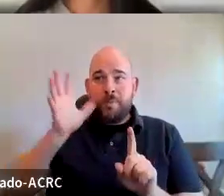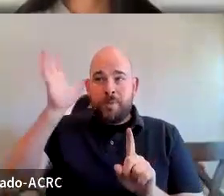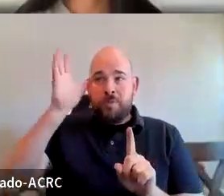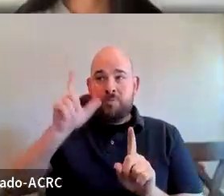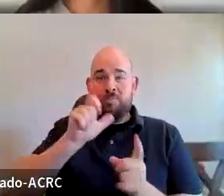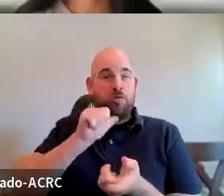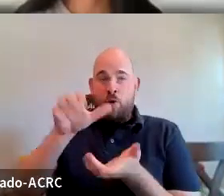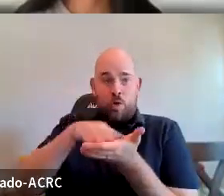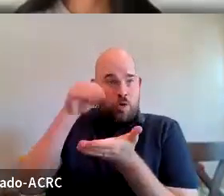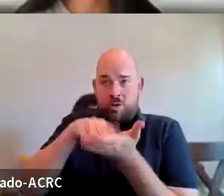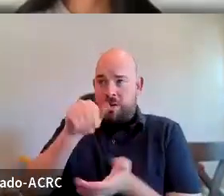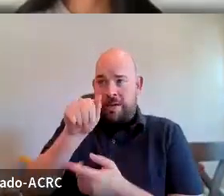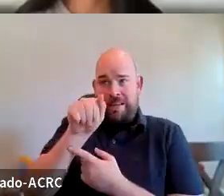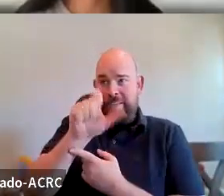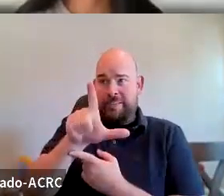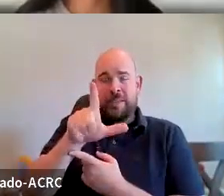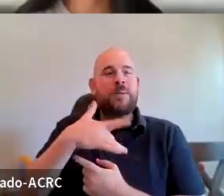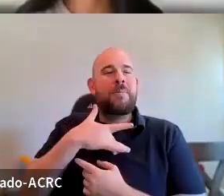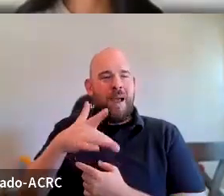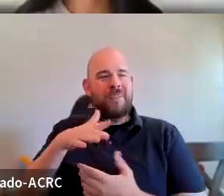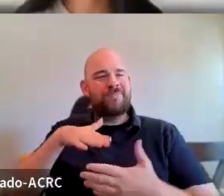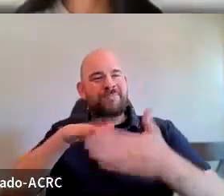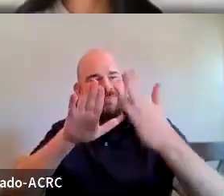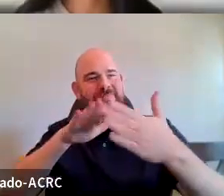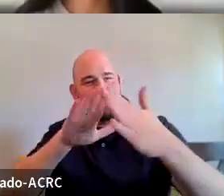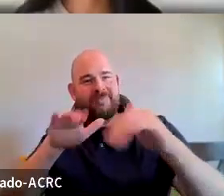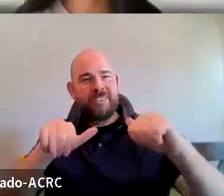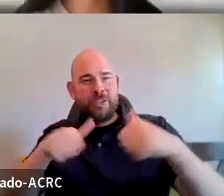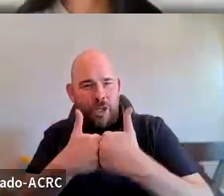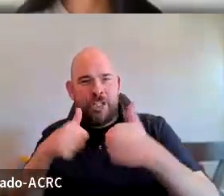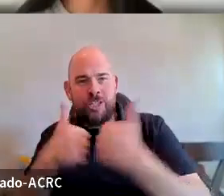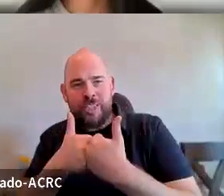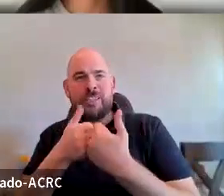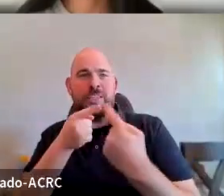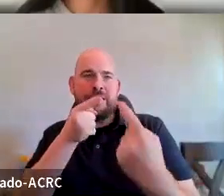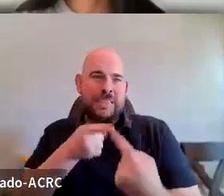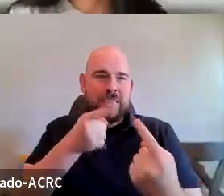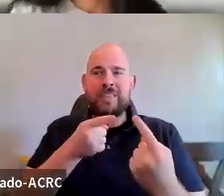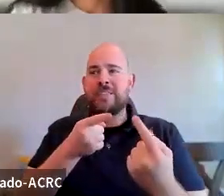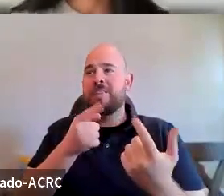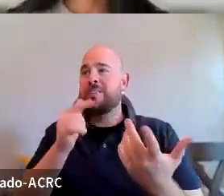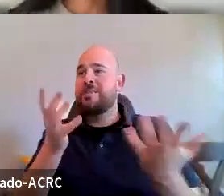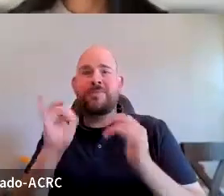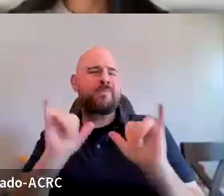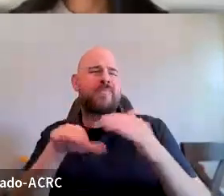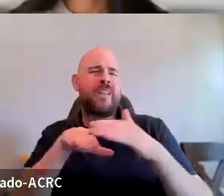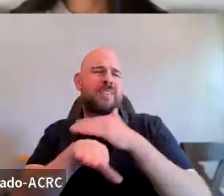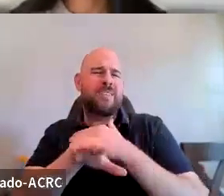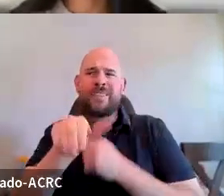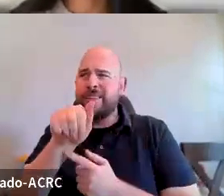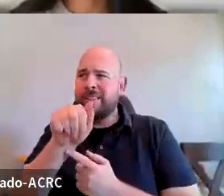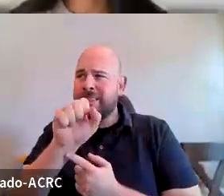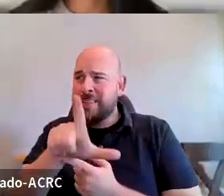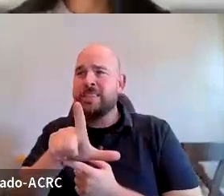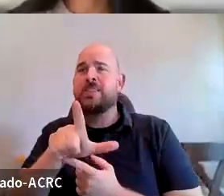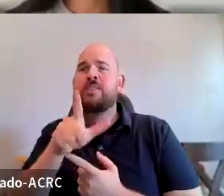know ASL, those deaf children are not typically learning ASL and they are facing challenges,